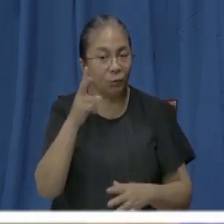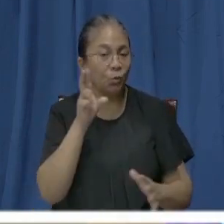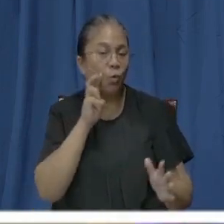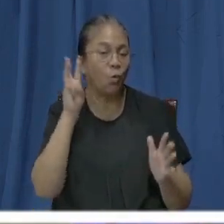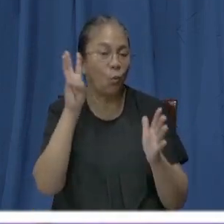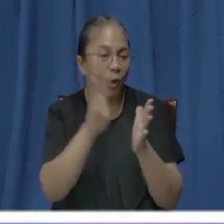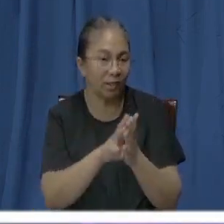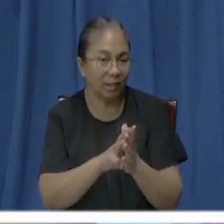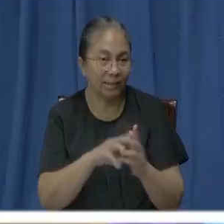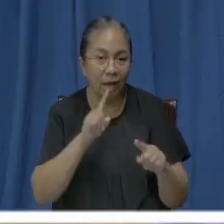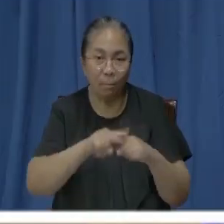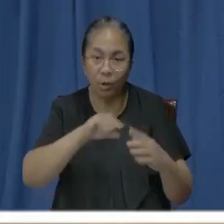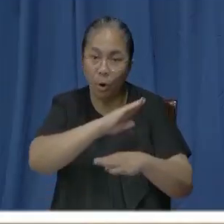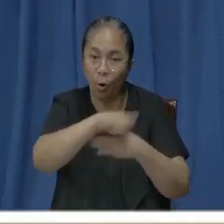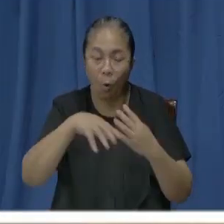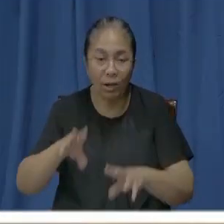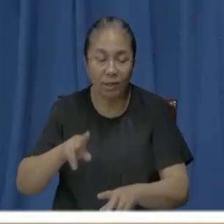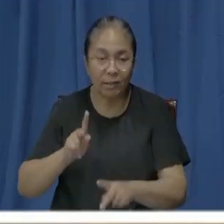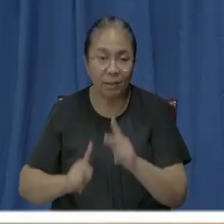person. Nobody is there.